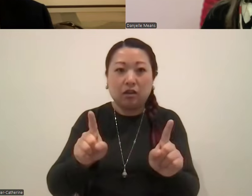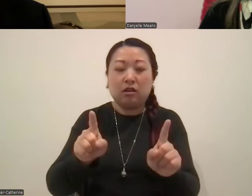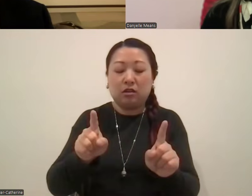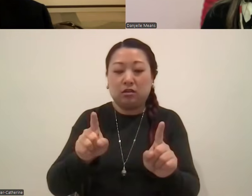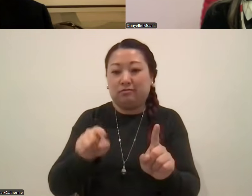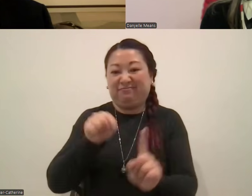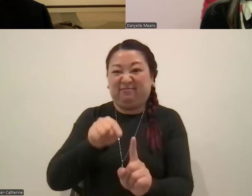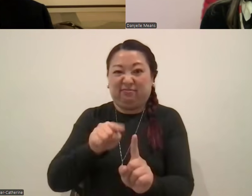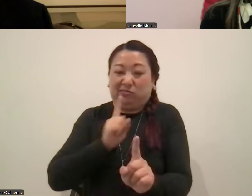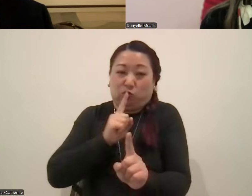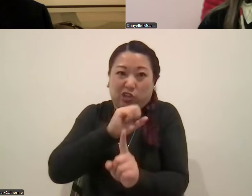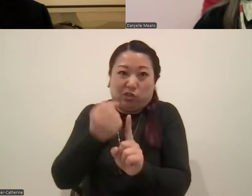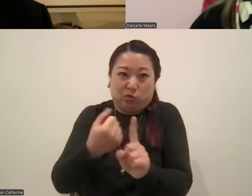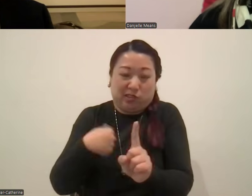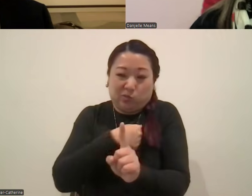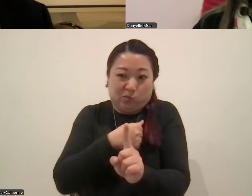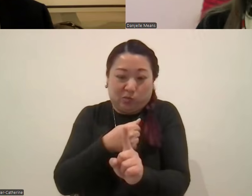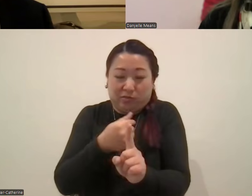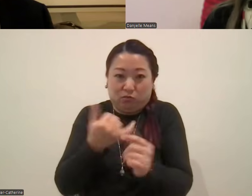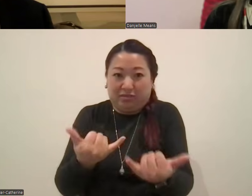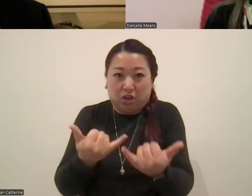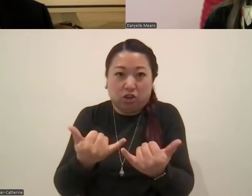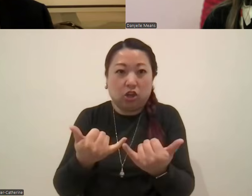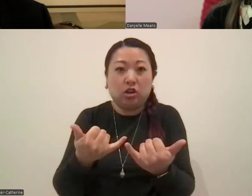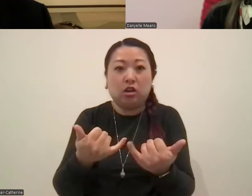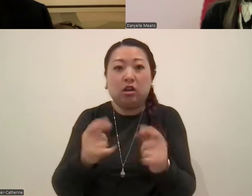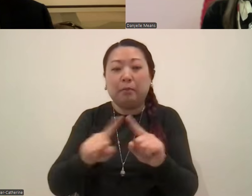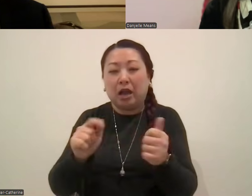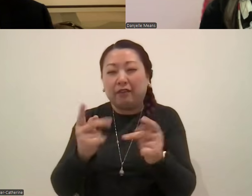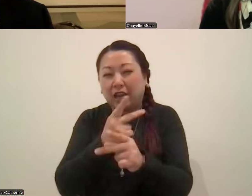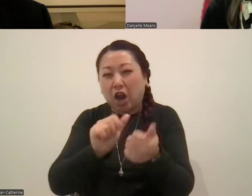and understand how when there's a